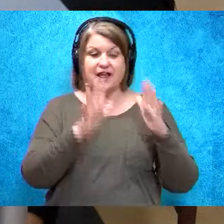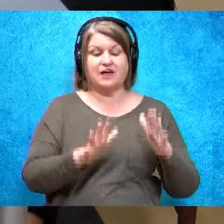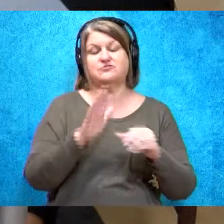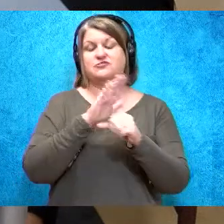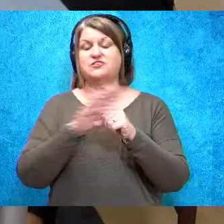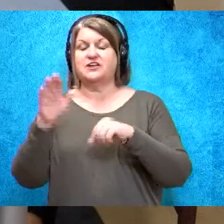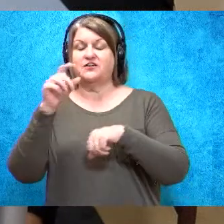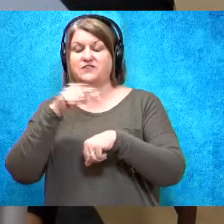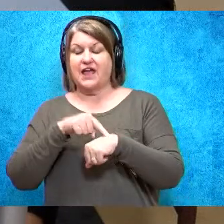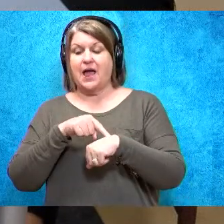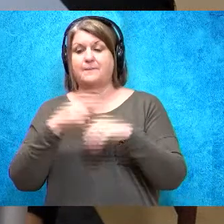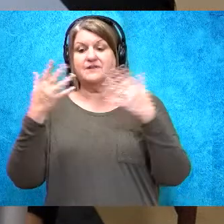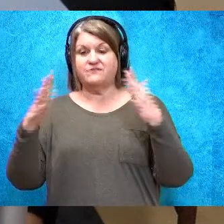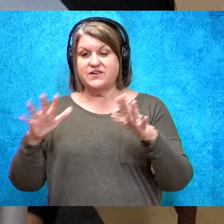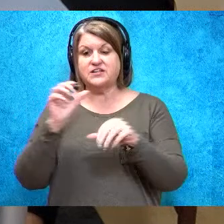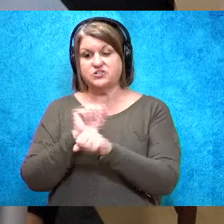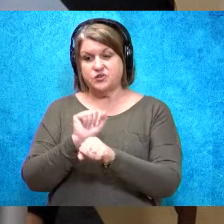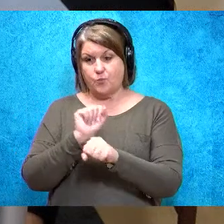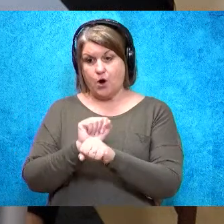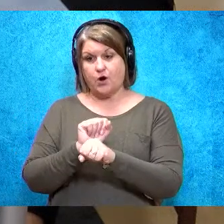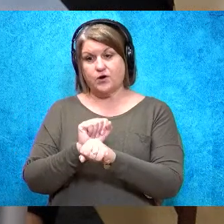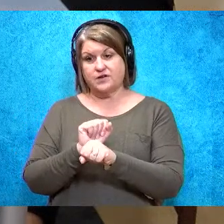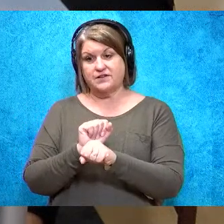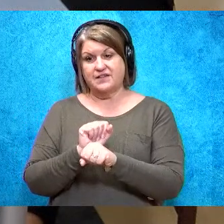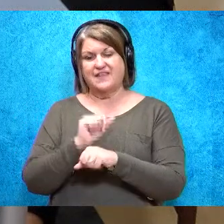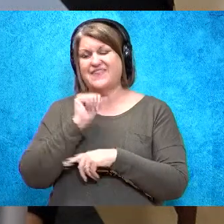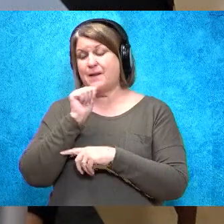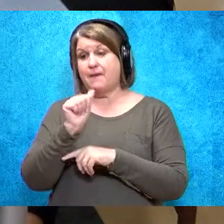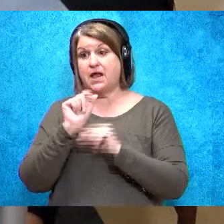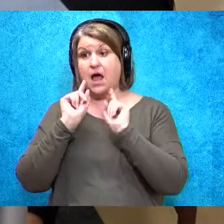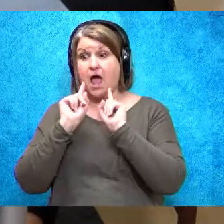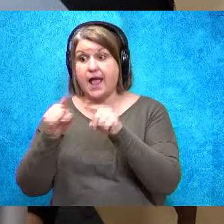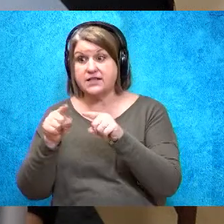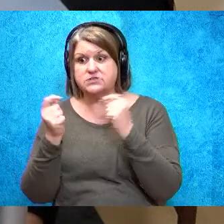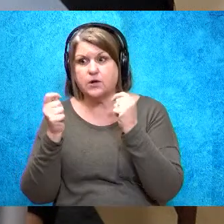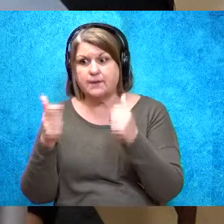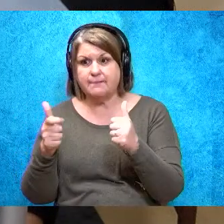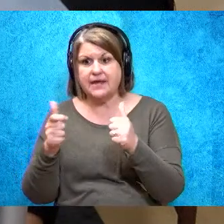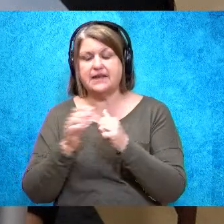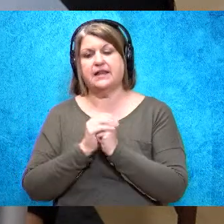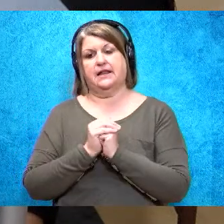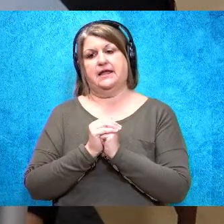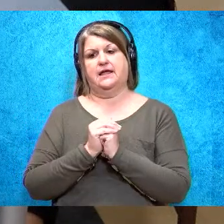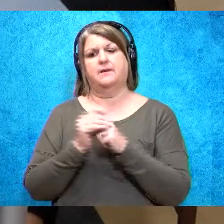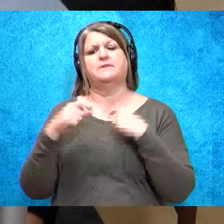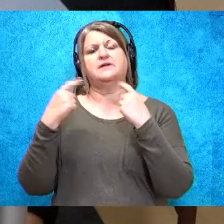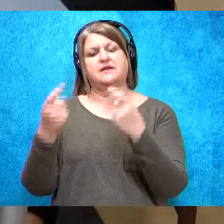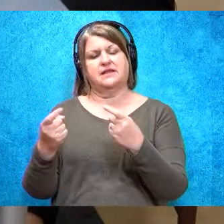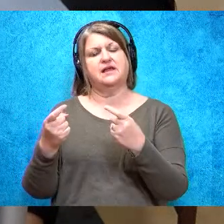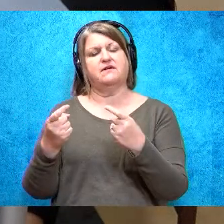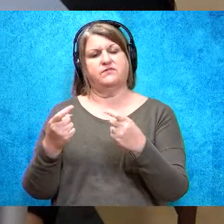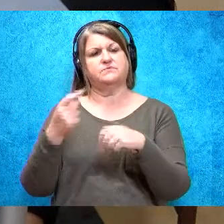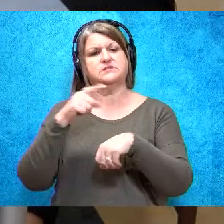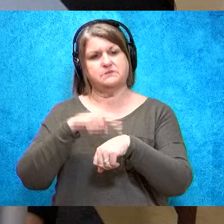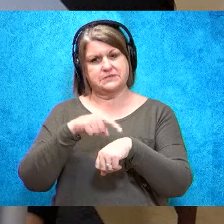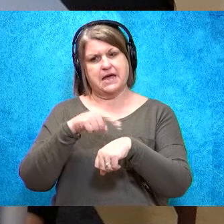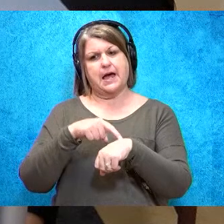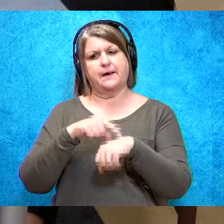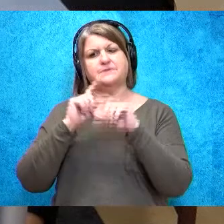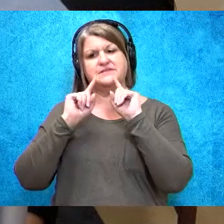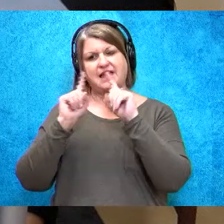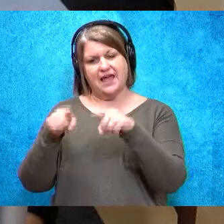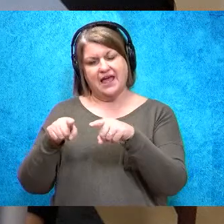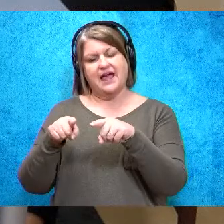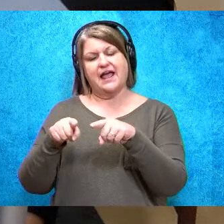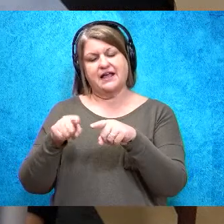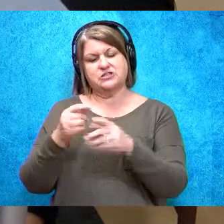or 2 minutes, but at least give them the remainder of that day to answer you back and give you a response and try to assist you in